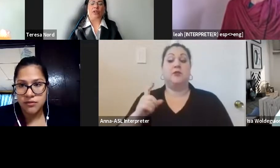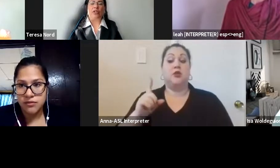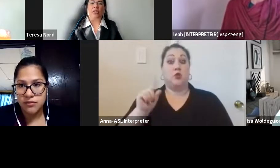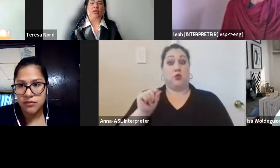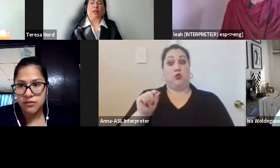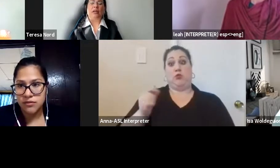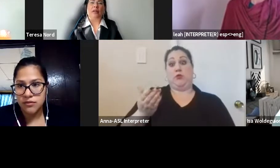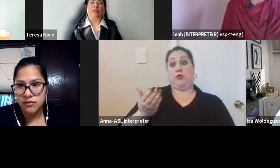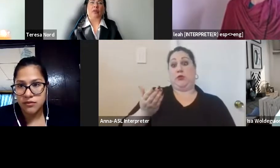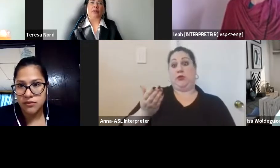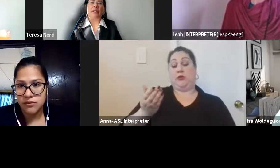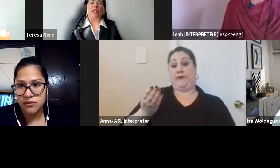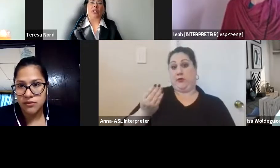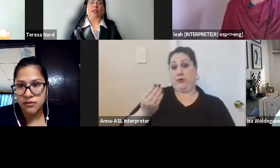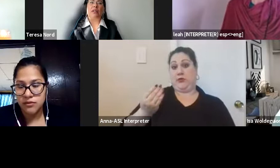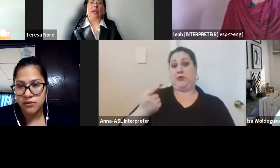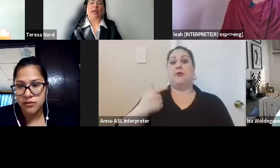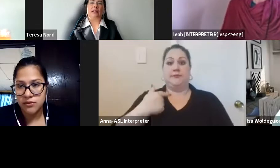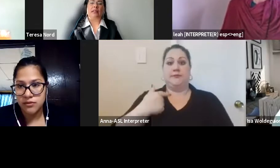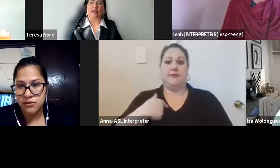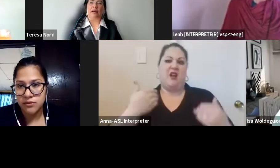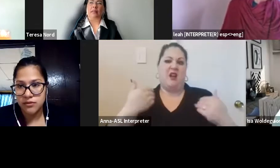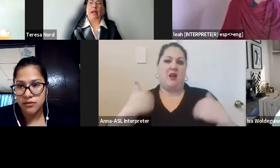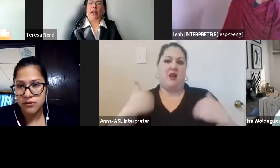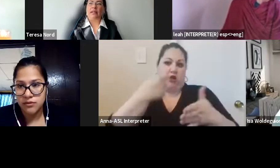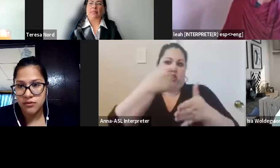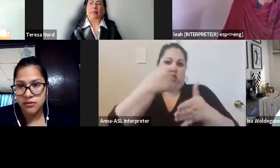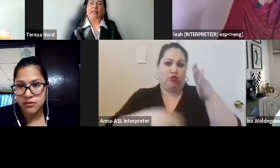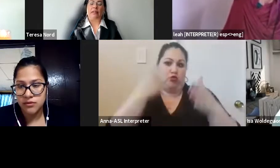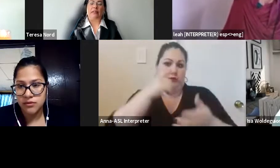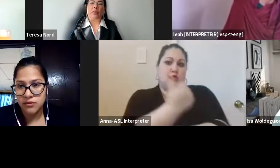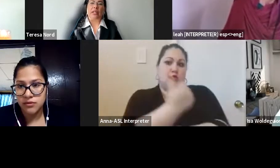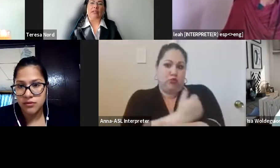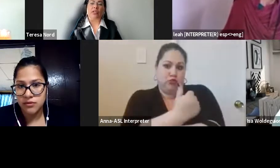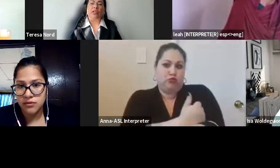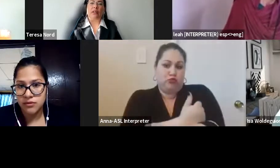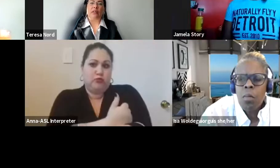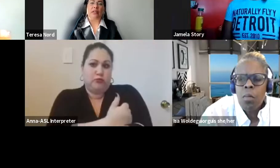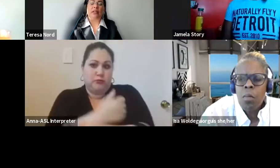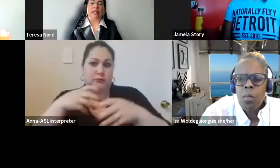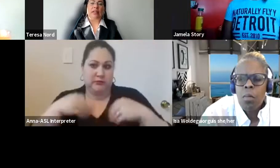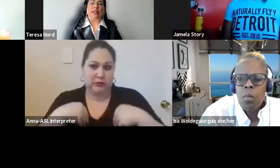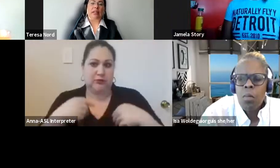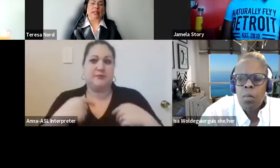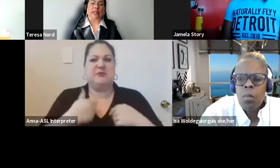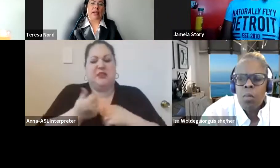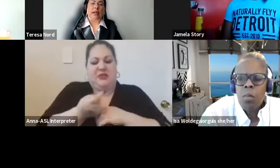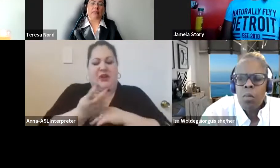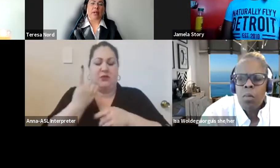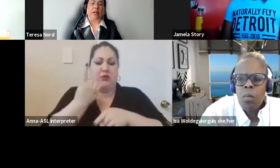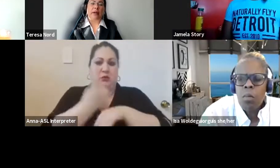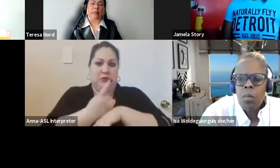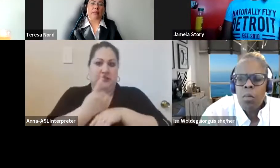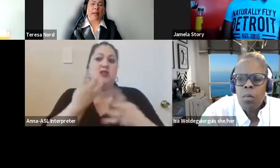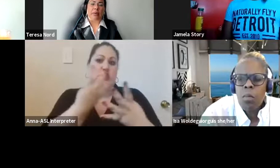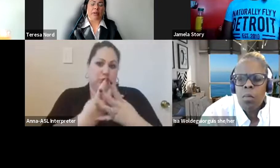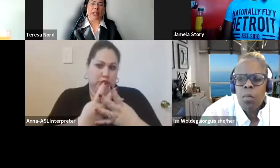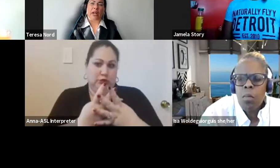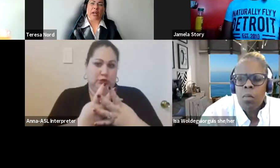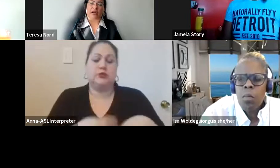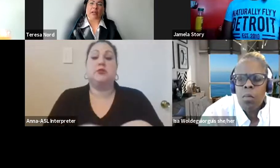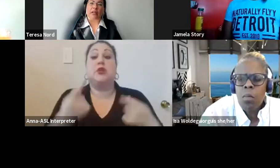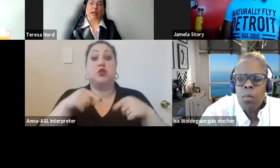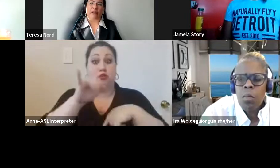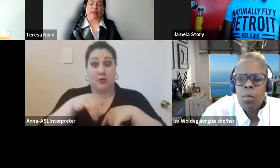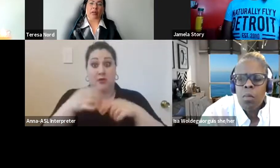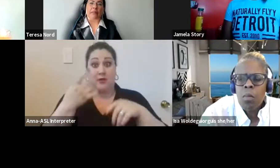drug charge for possession, and I had spent a few days in jail. And during that time, I put my